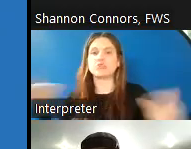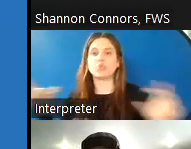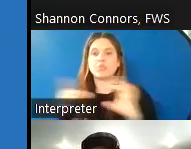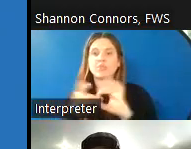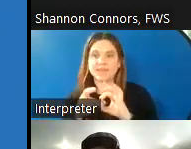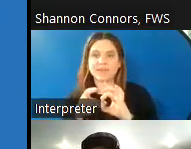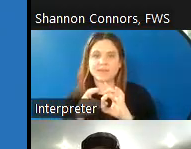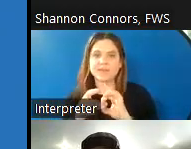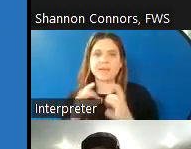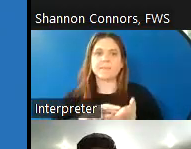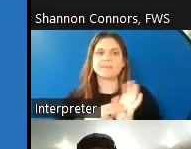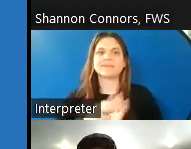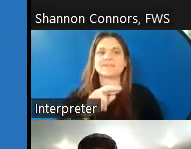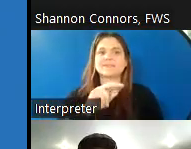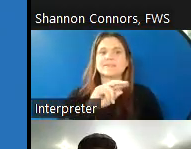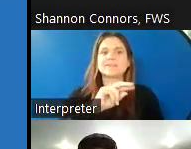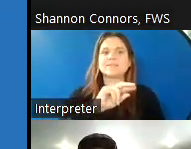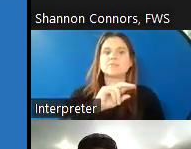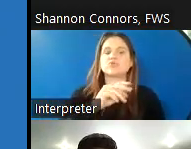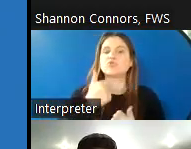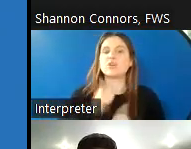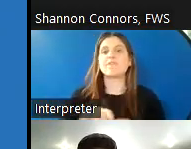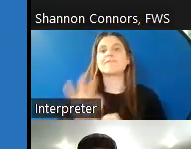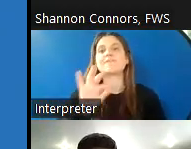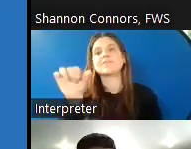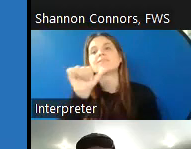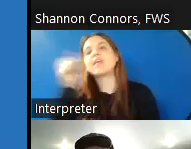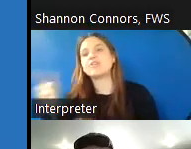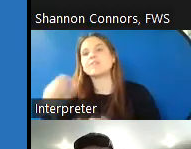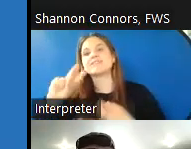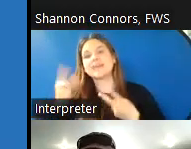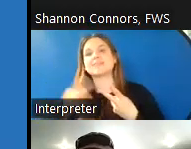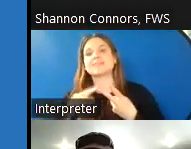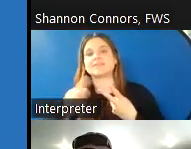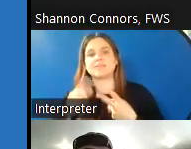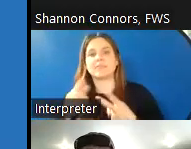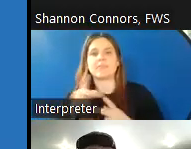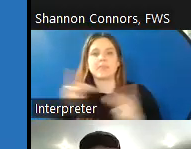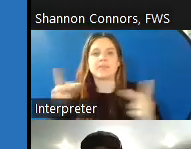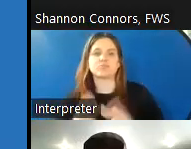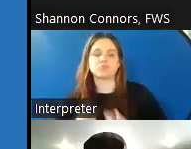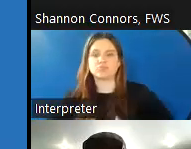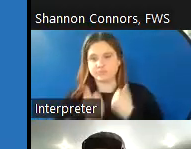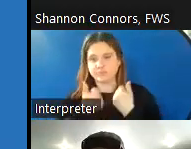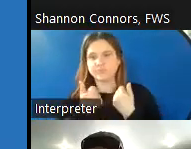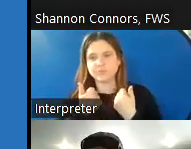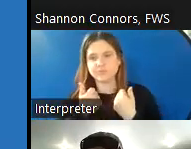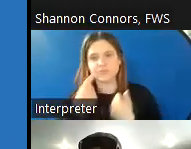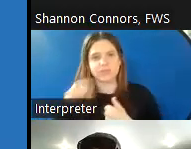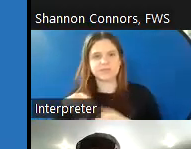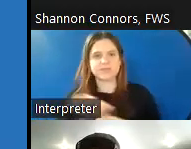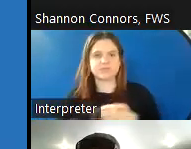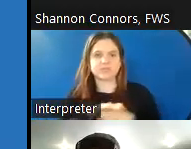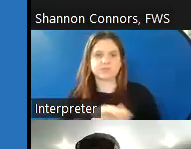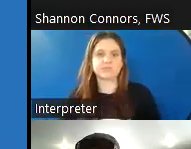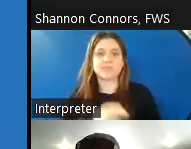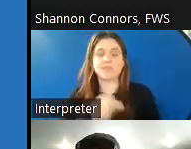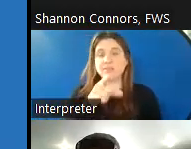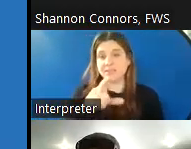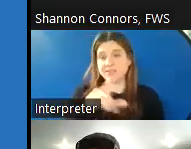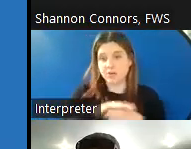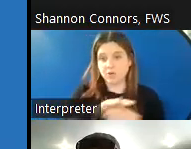some secondary habitat structure inside those areas. And this is the actual area we came up